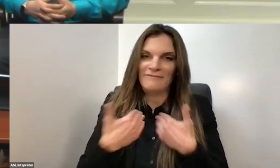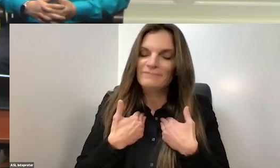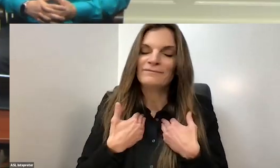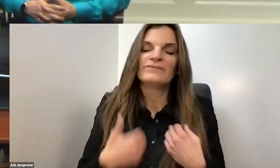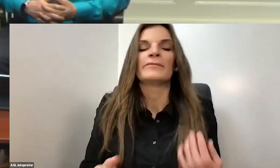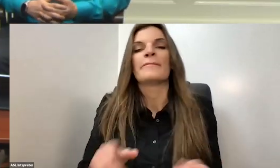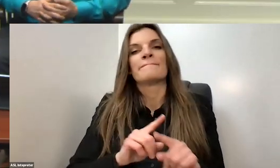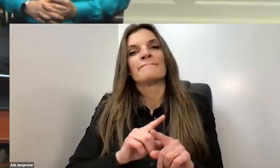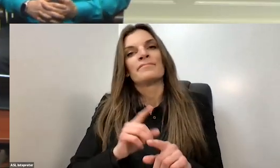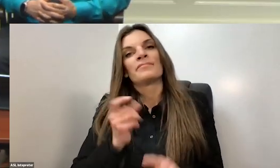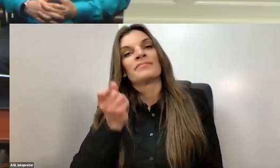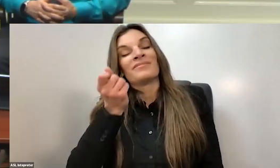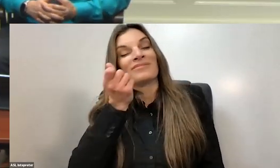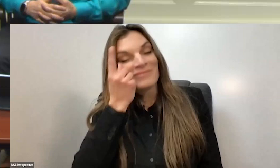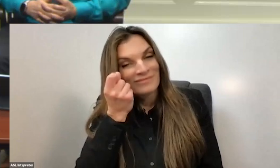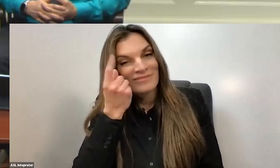witnessing other